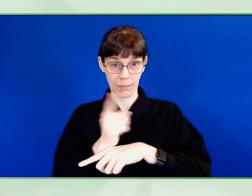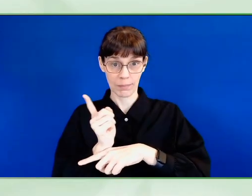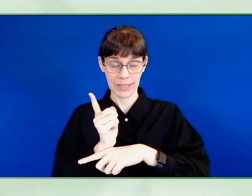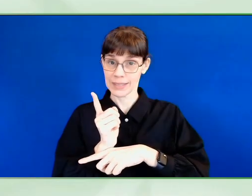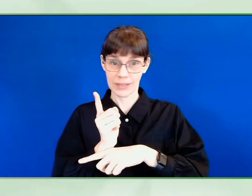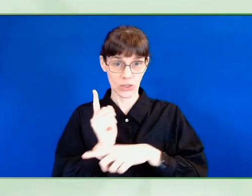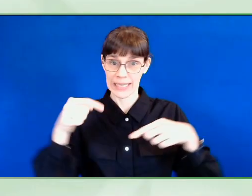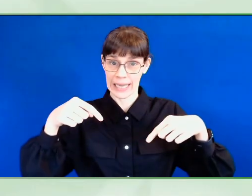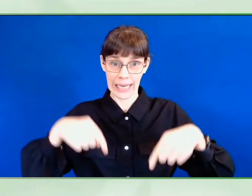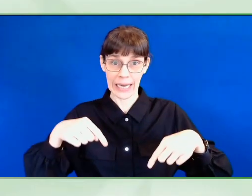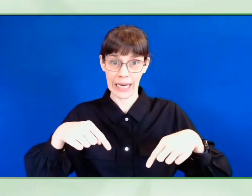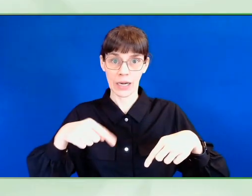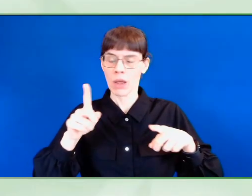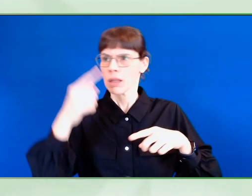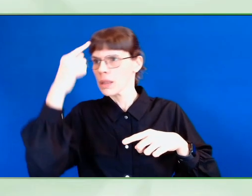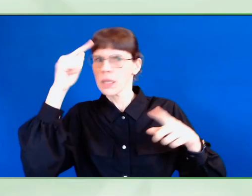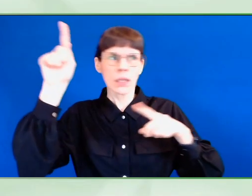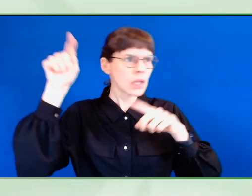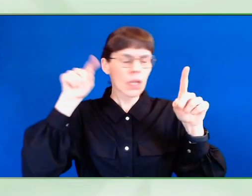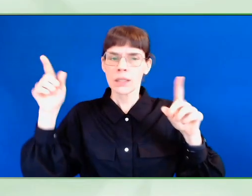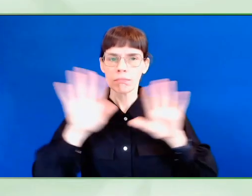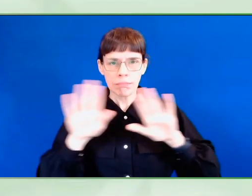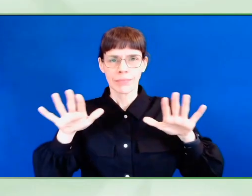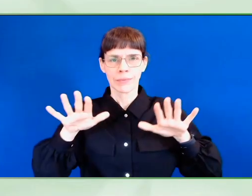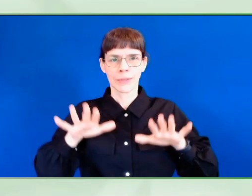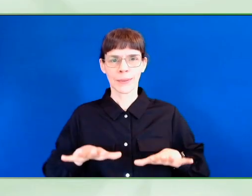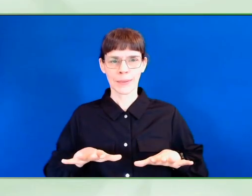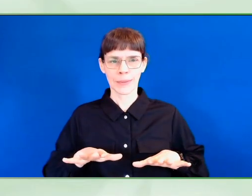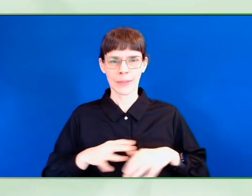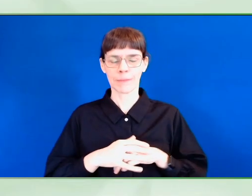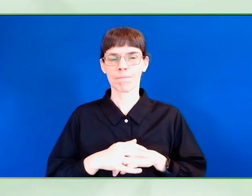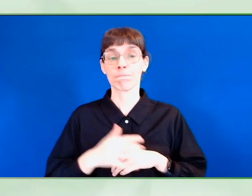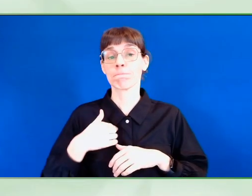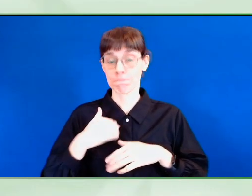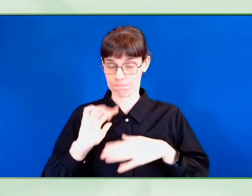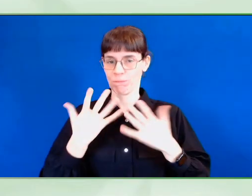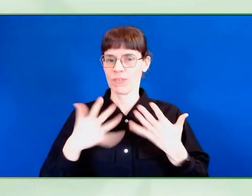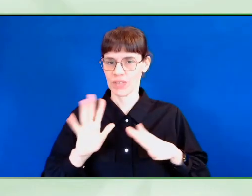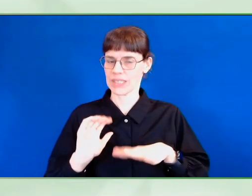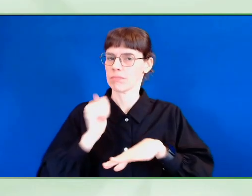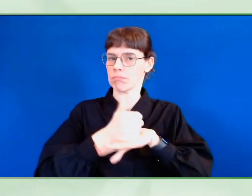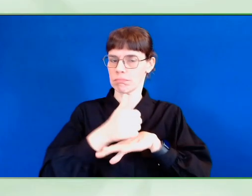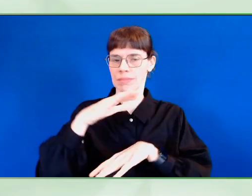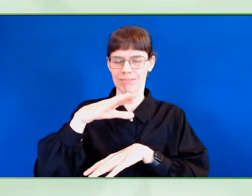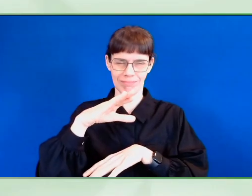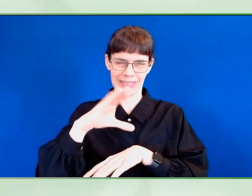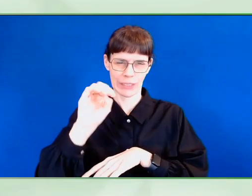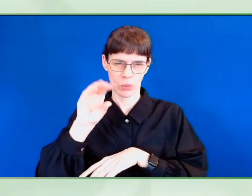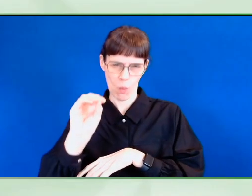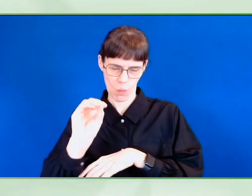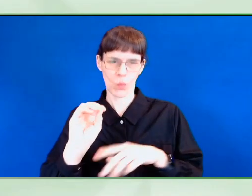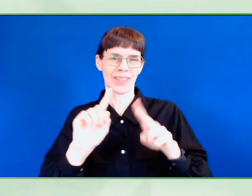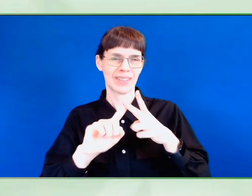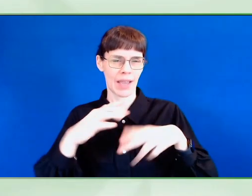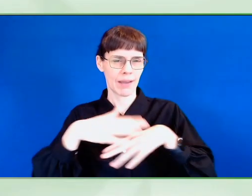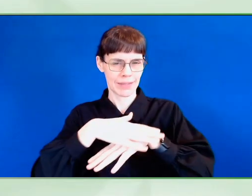moment. I mentioned I'm the founder and CEO of Second Skin Society. We have developed a fitness and yoga app that